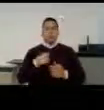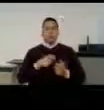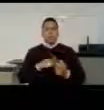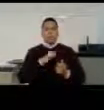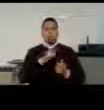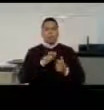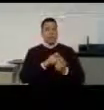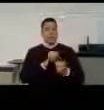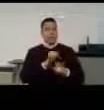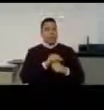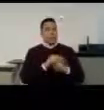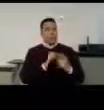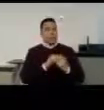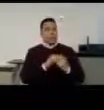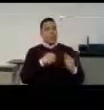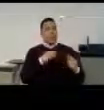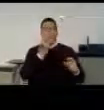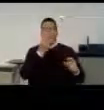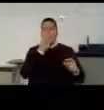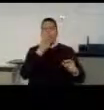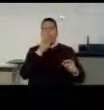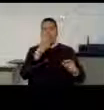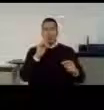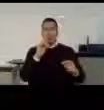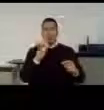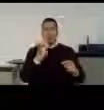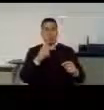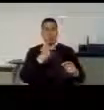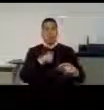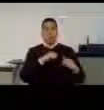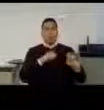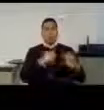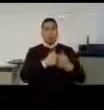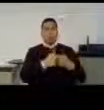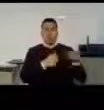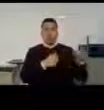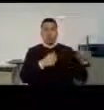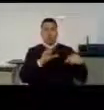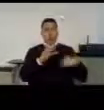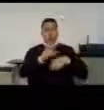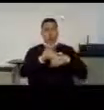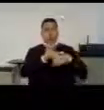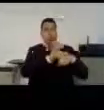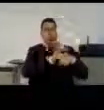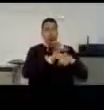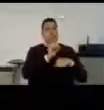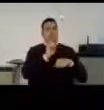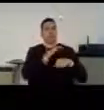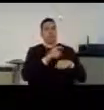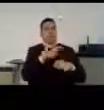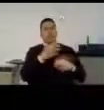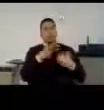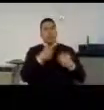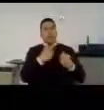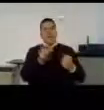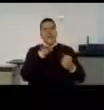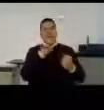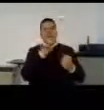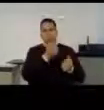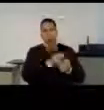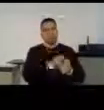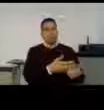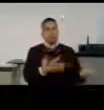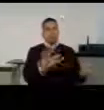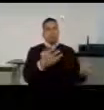specifically has food banks. And we have challenged the church to have healthy